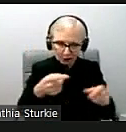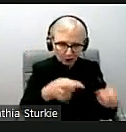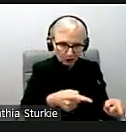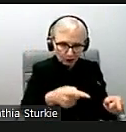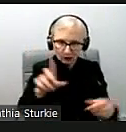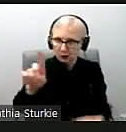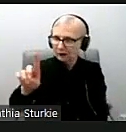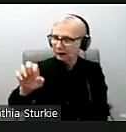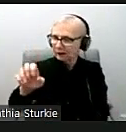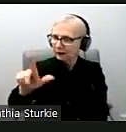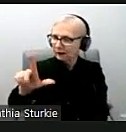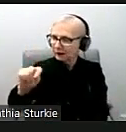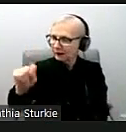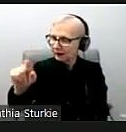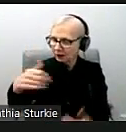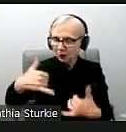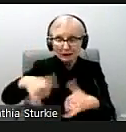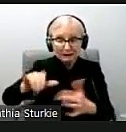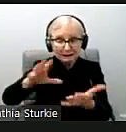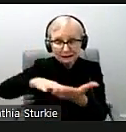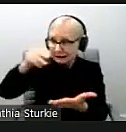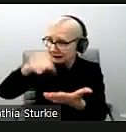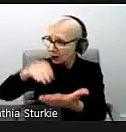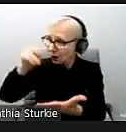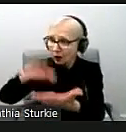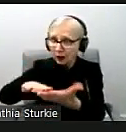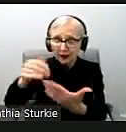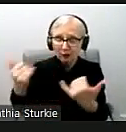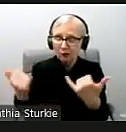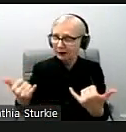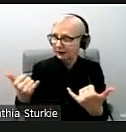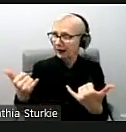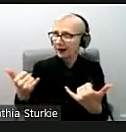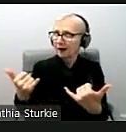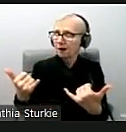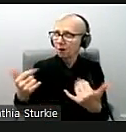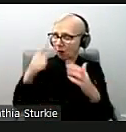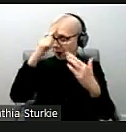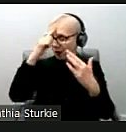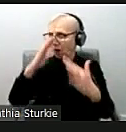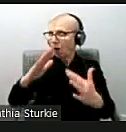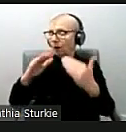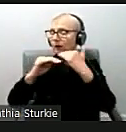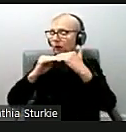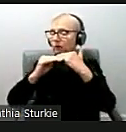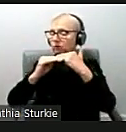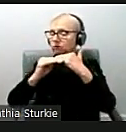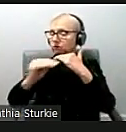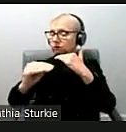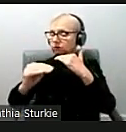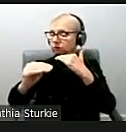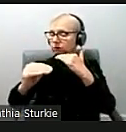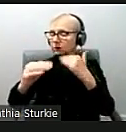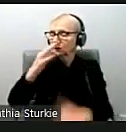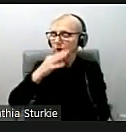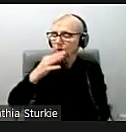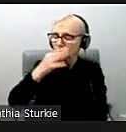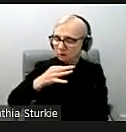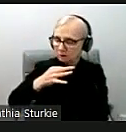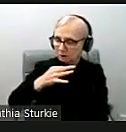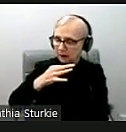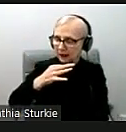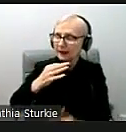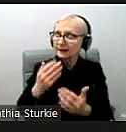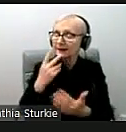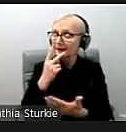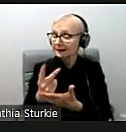really lots more for us to learn and try and understand. And at this point, we're certainly hoping that we're going to see some stabilization in the numbers here in Colorado and see a decrease, but